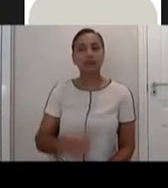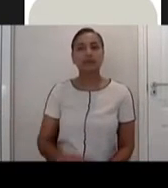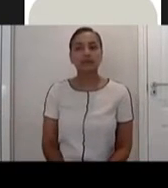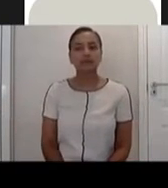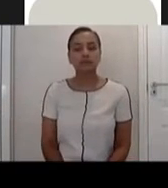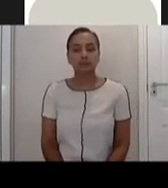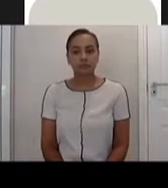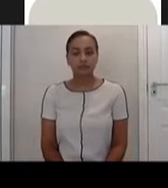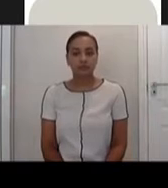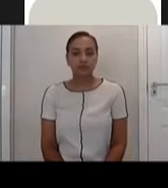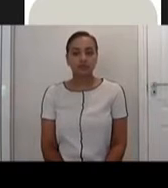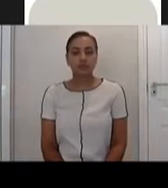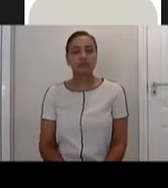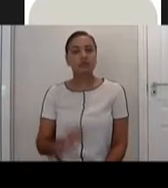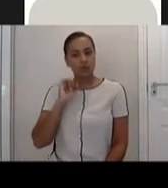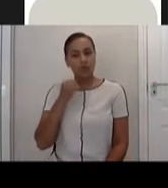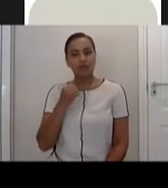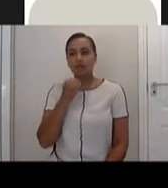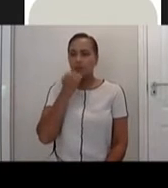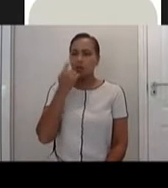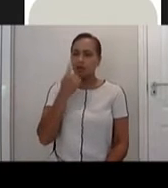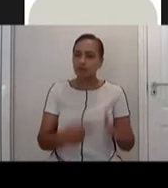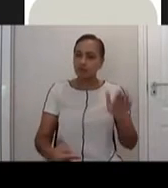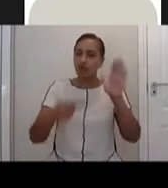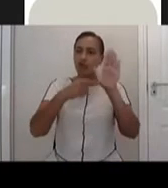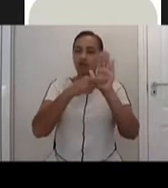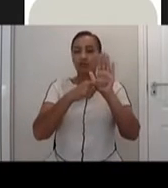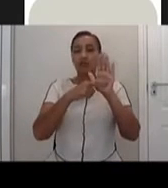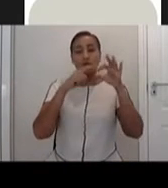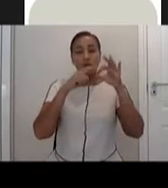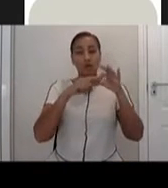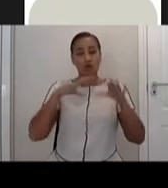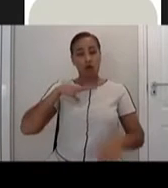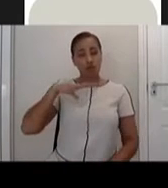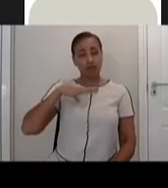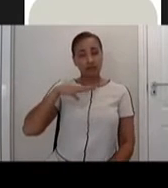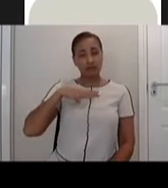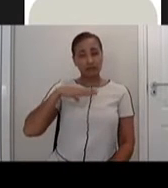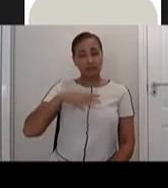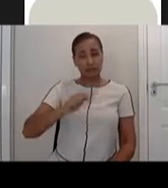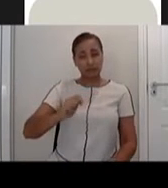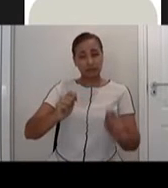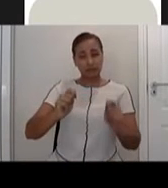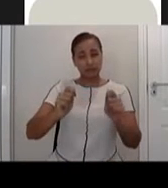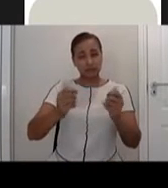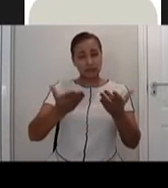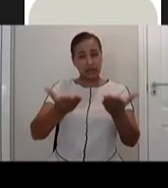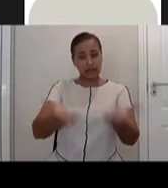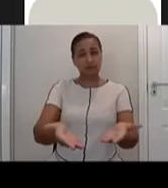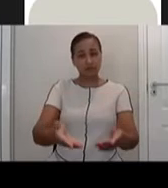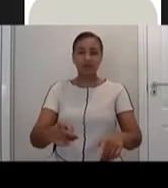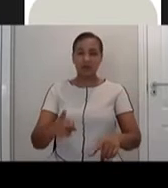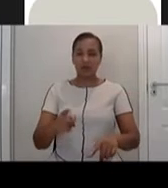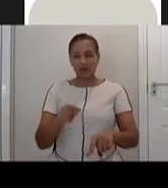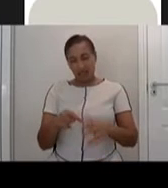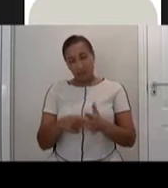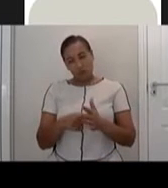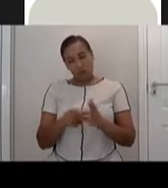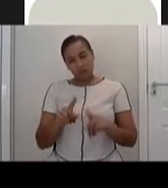have to say that we will prioritise the questions that have already come through and been submitted, so it's more around timing,